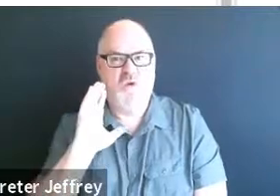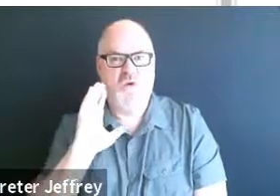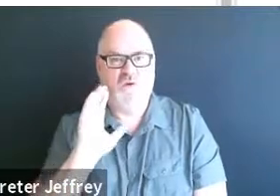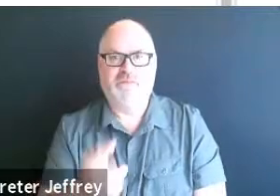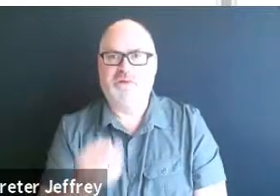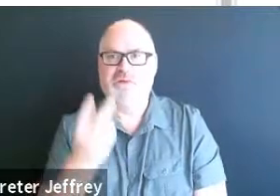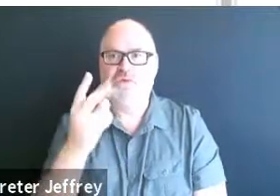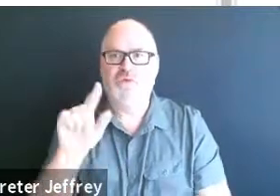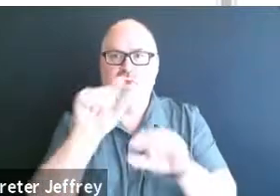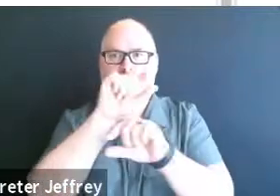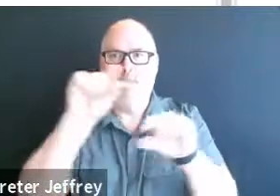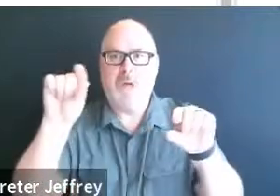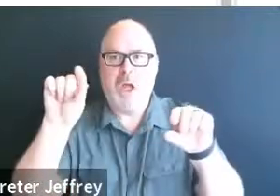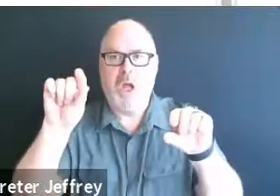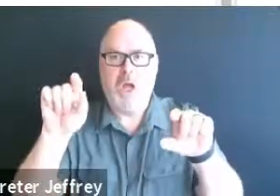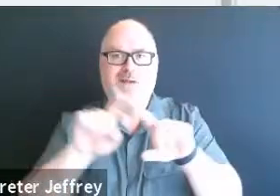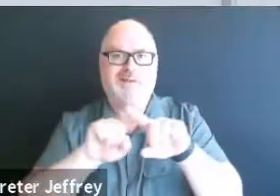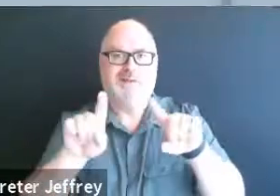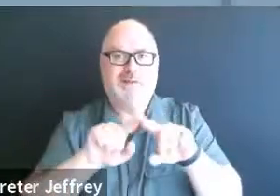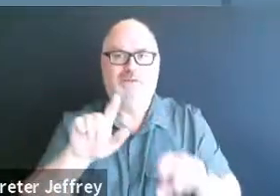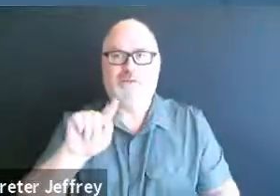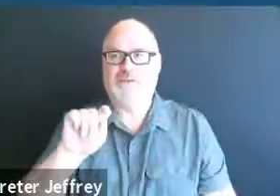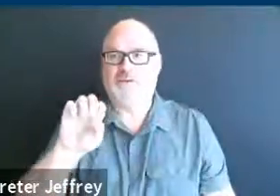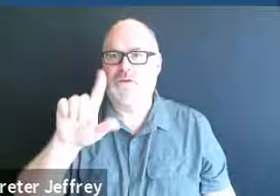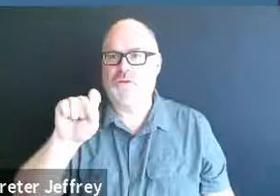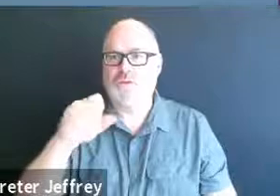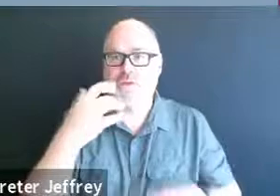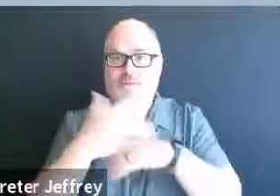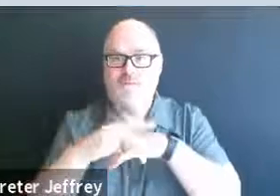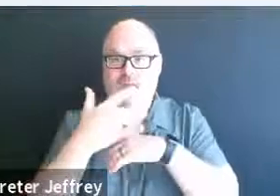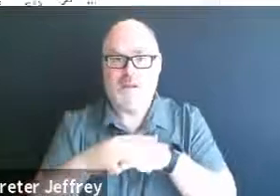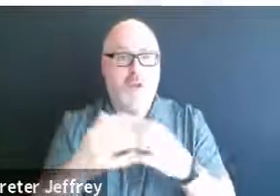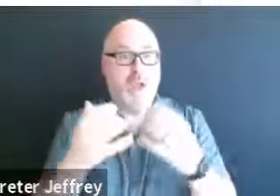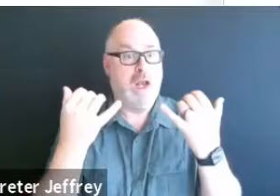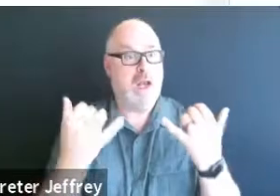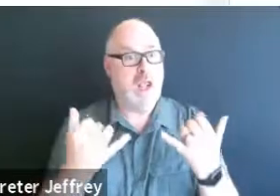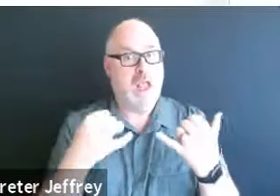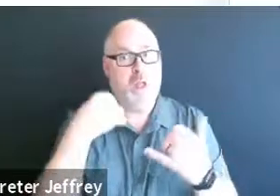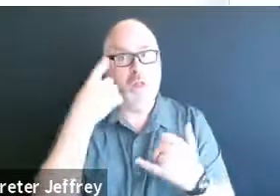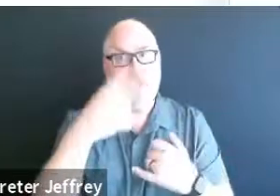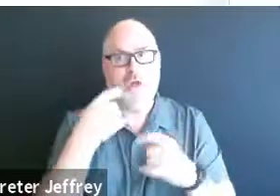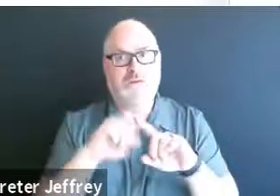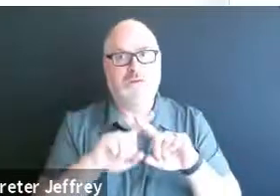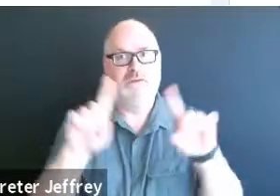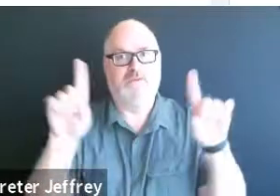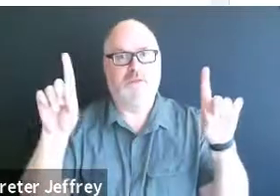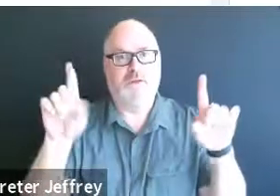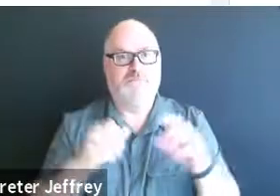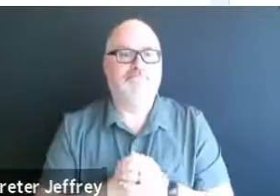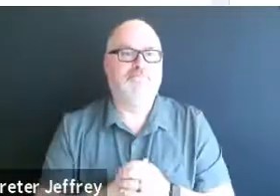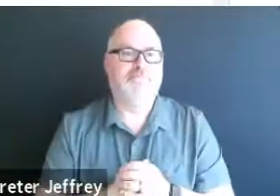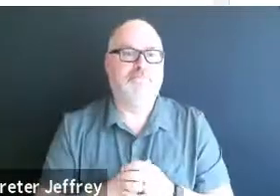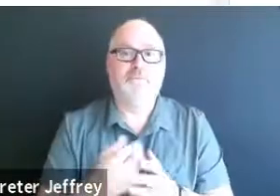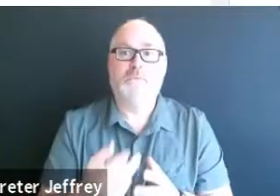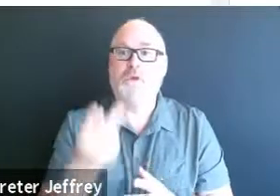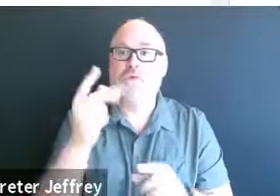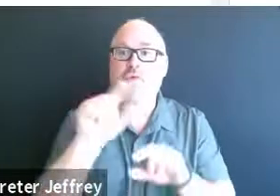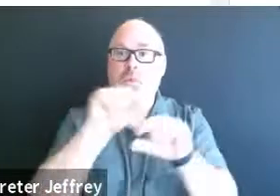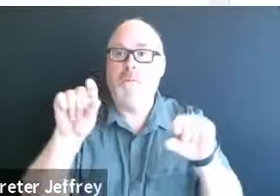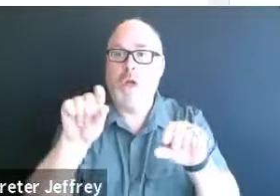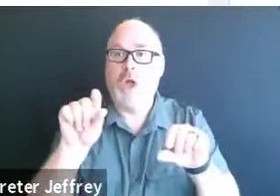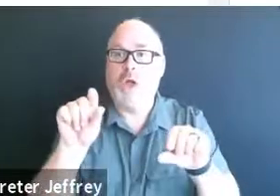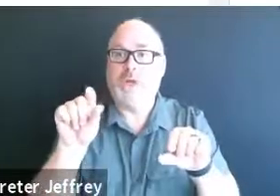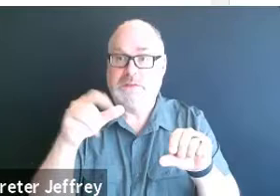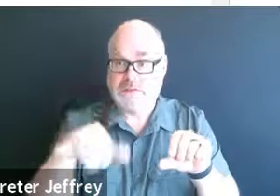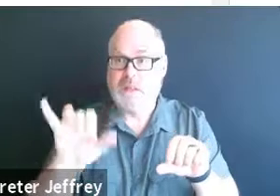two bars for the different formatting tools. Now it looks like this. So it has two bars, just like